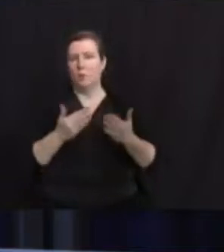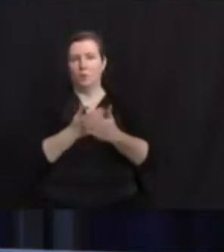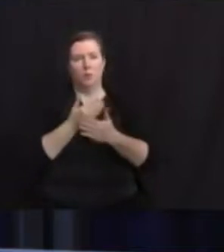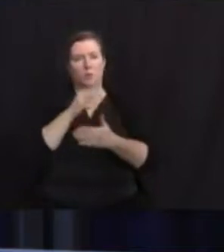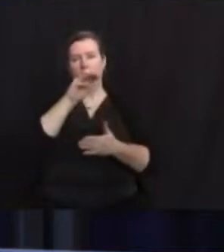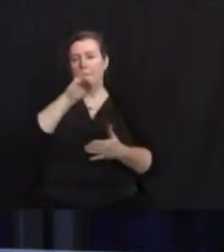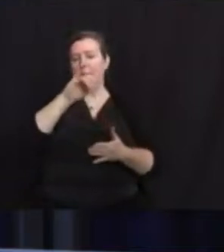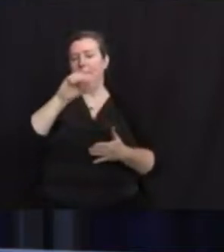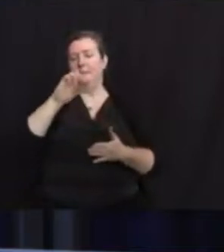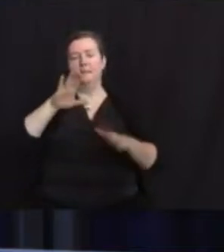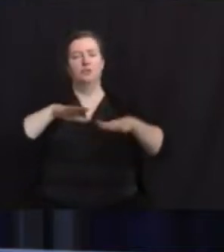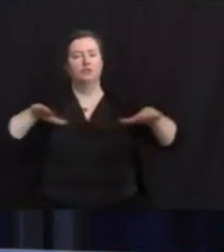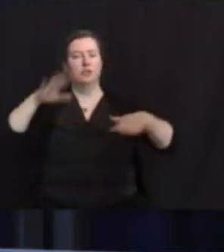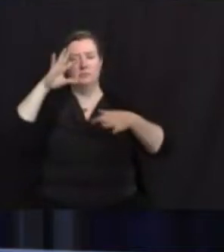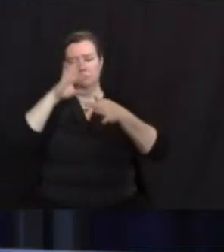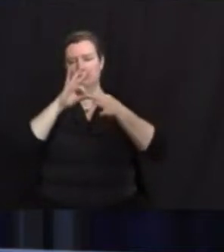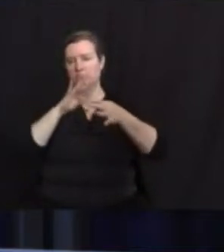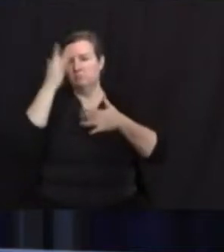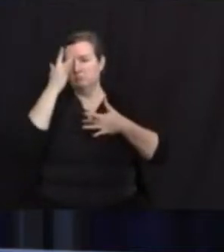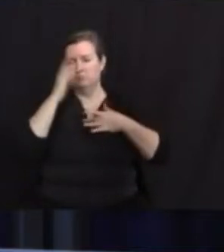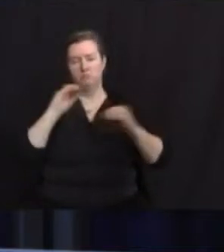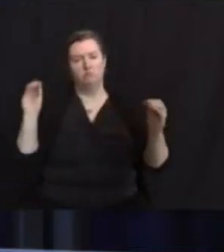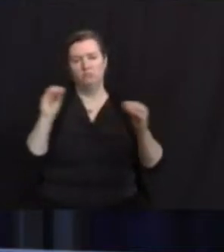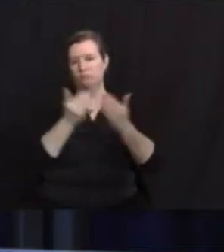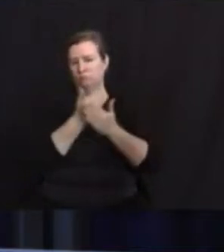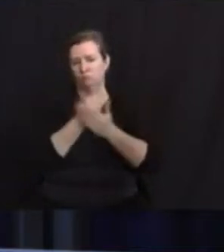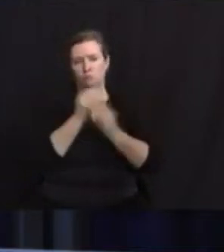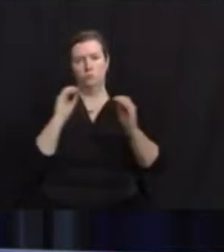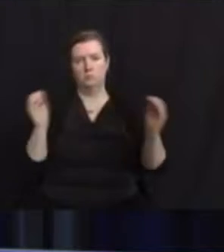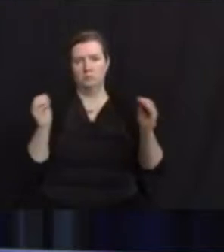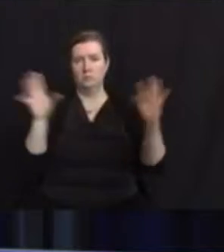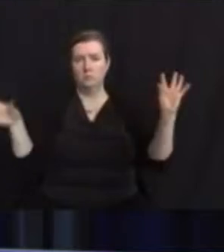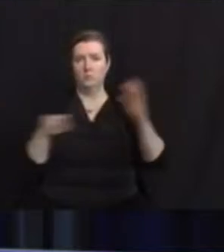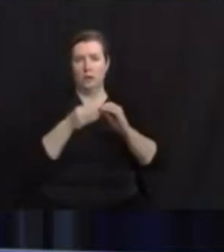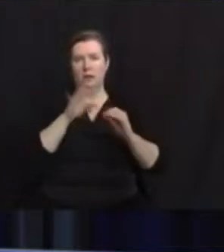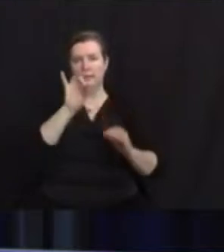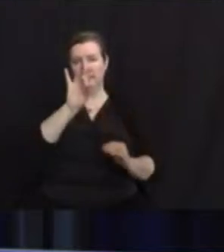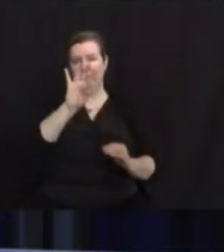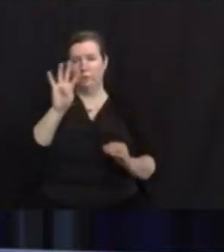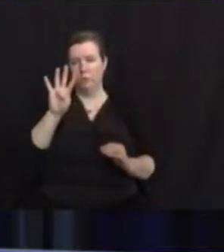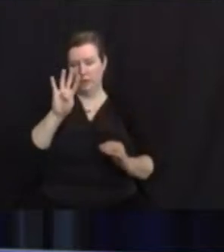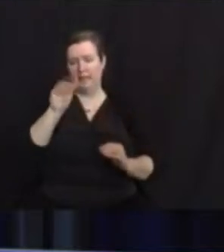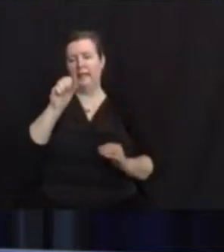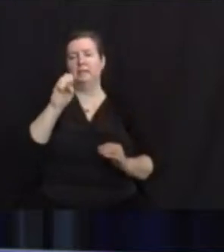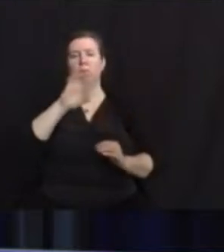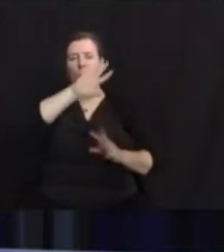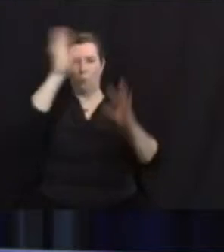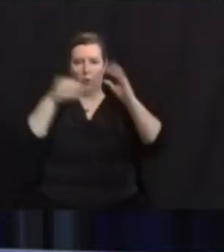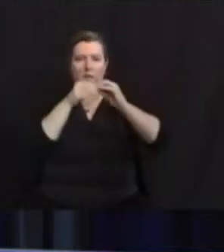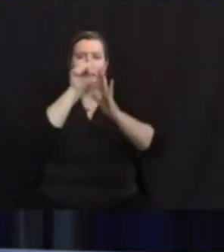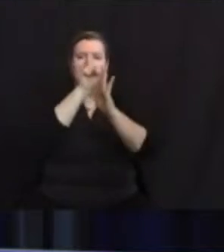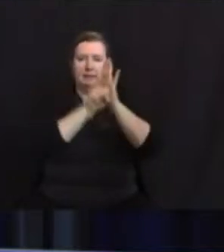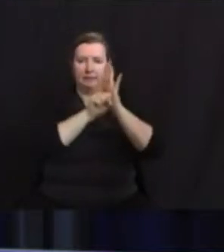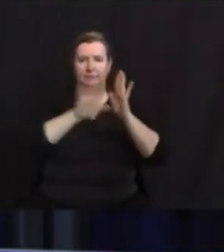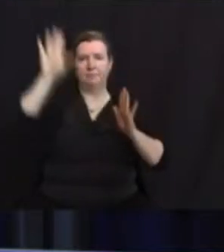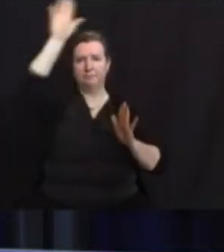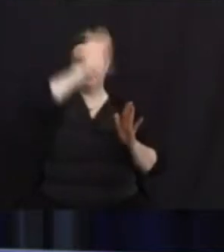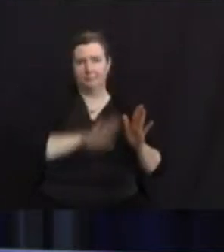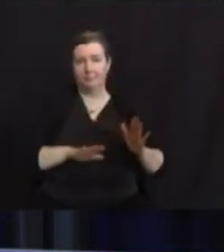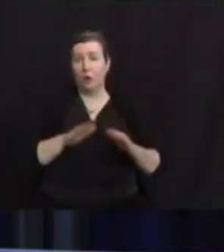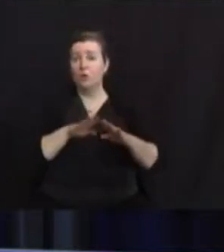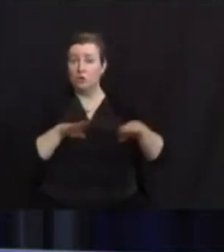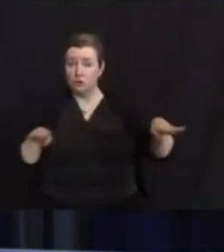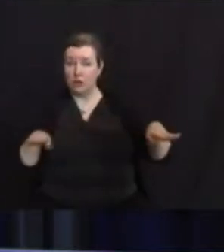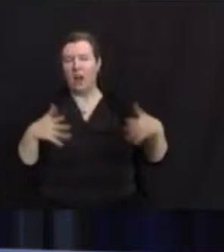inflammatory syndrome in children. There are 84 cumulative cases in the state. The children affected have either tested positive for